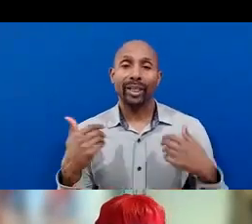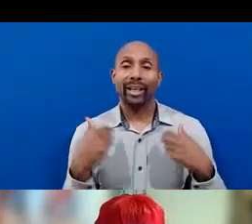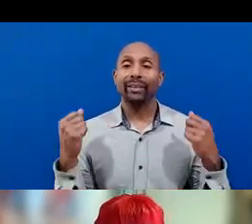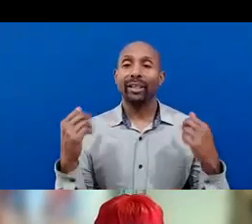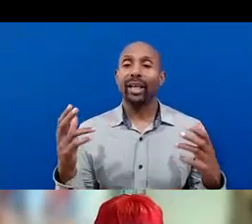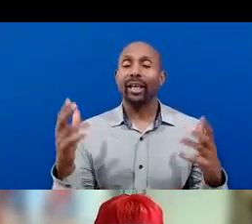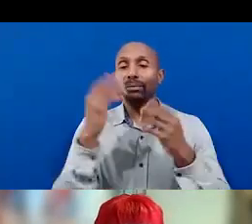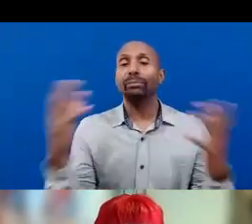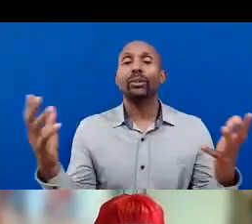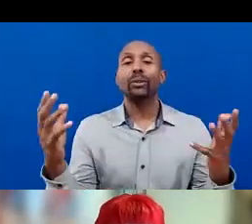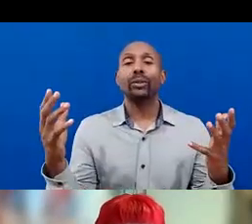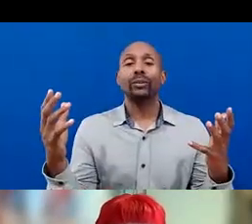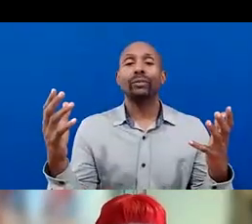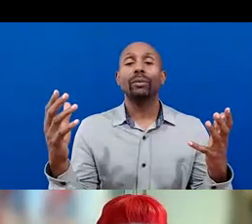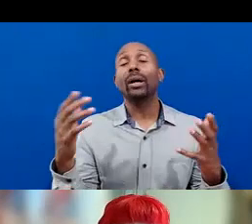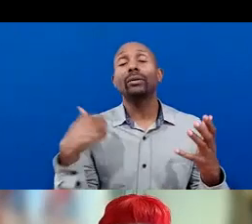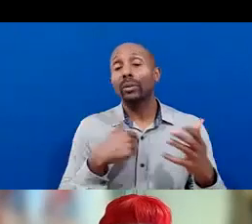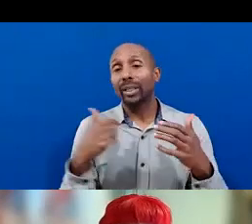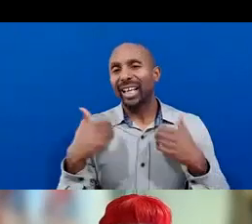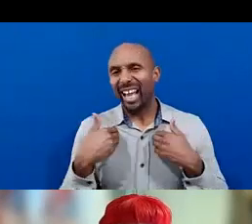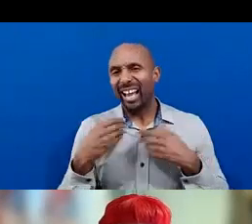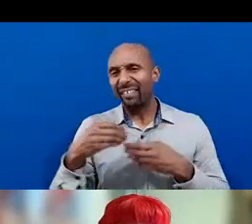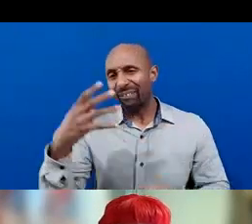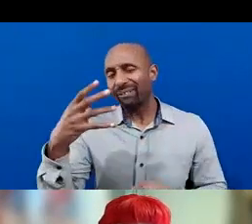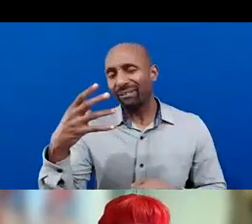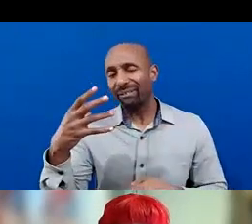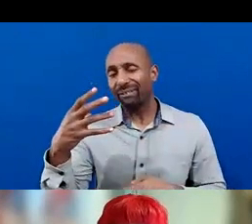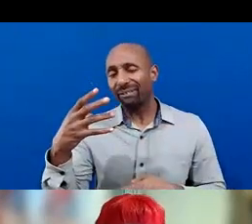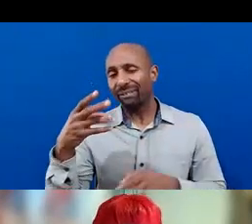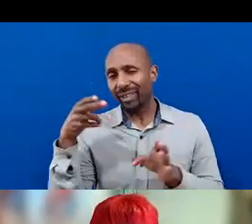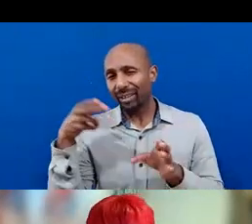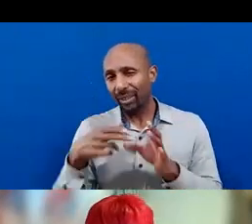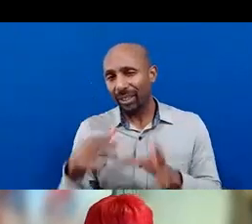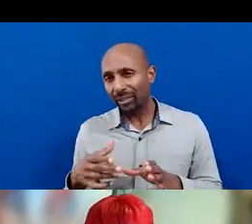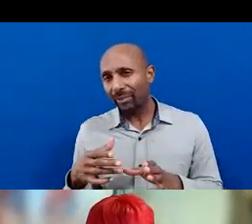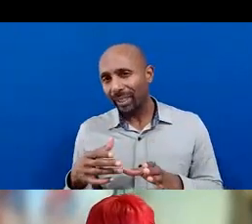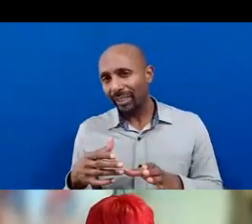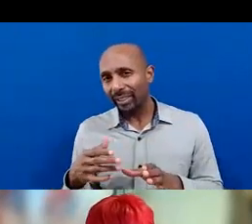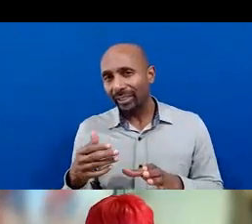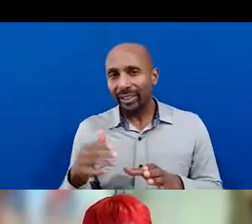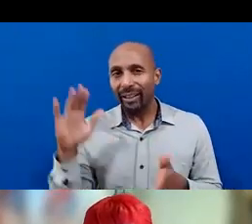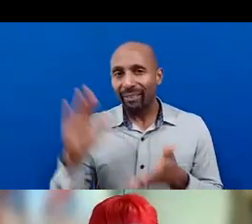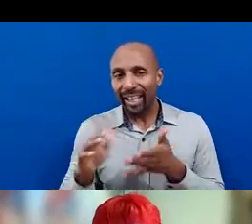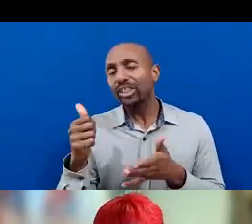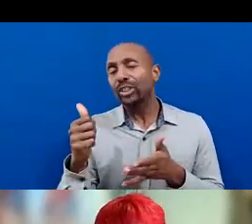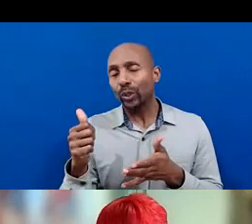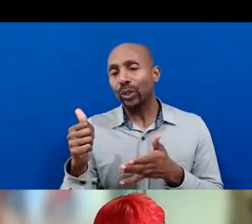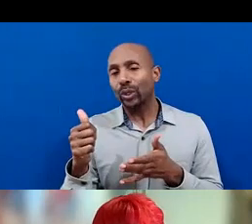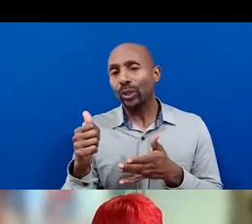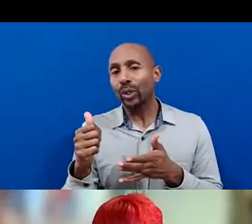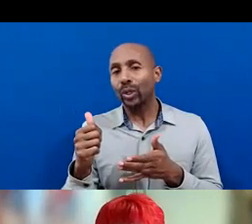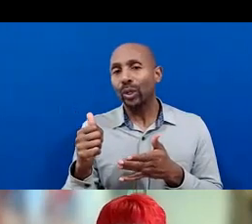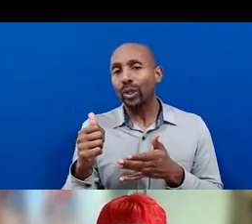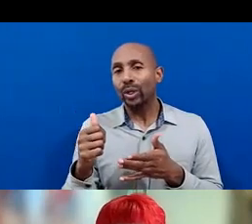beautiful day, so that could be it as well. But also about a month and a half ago,